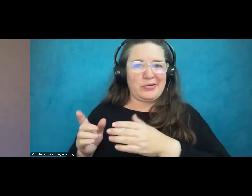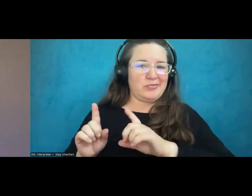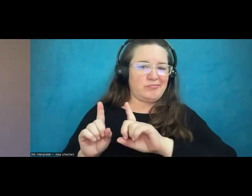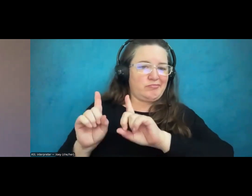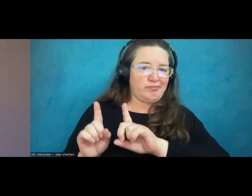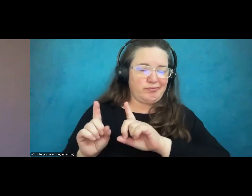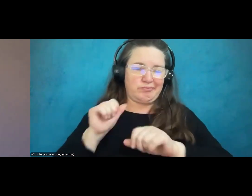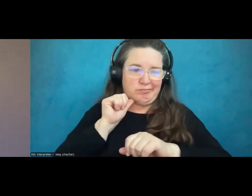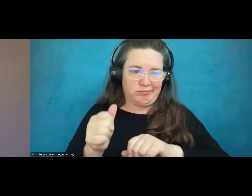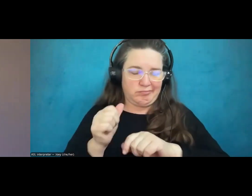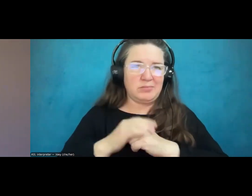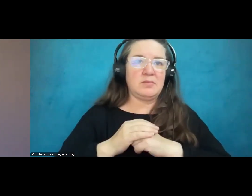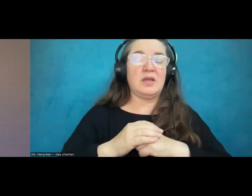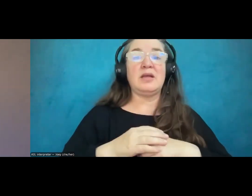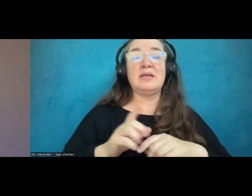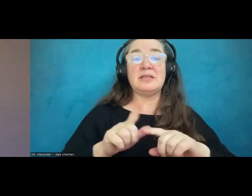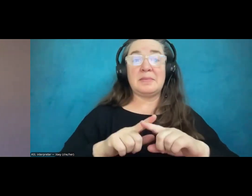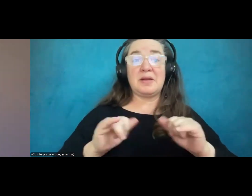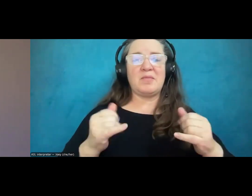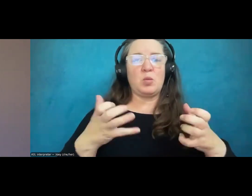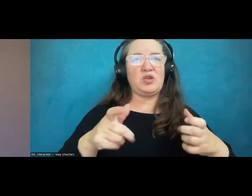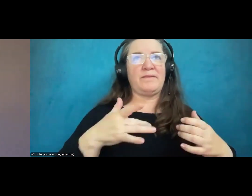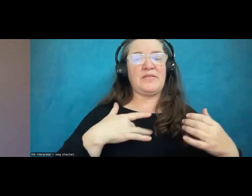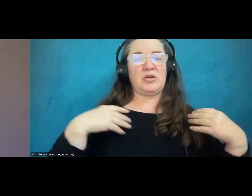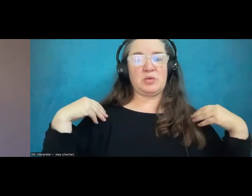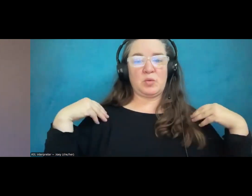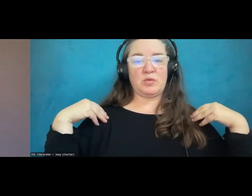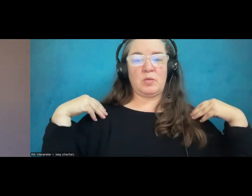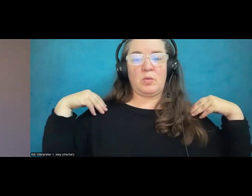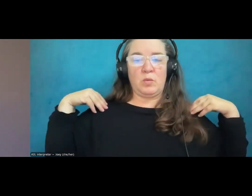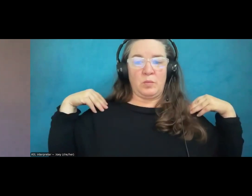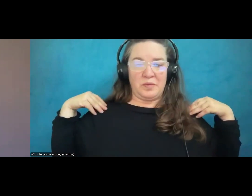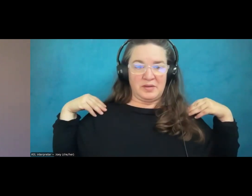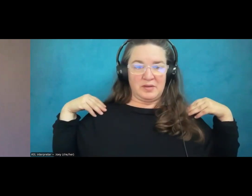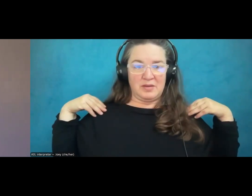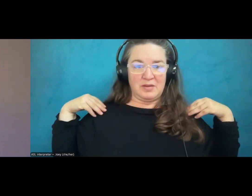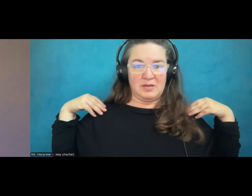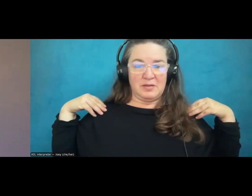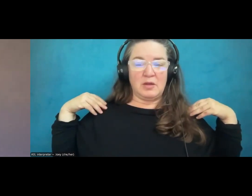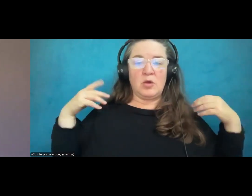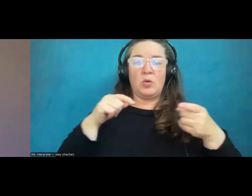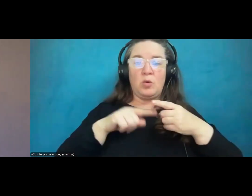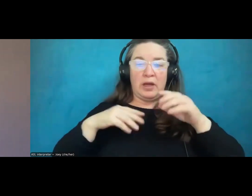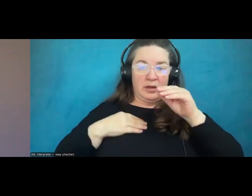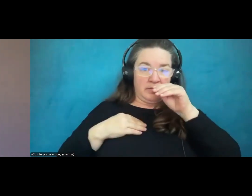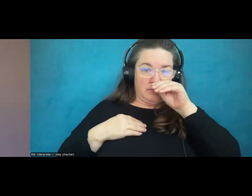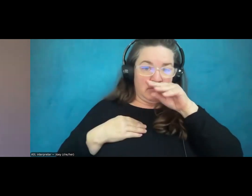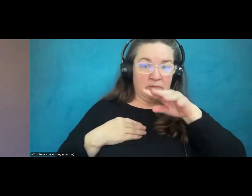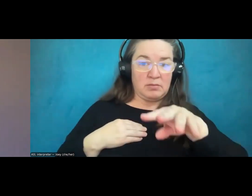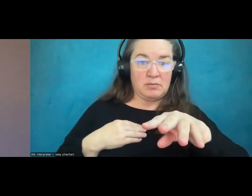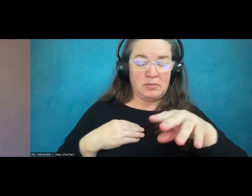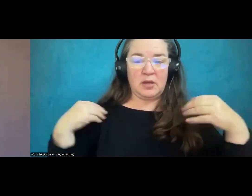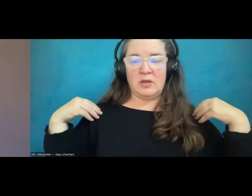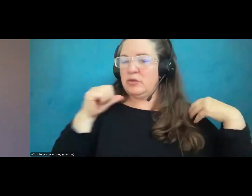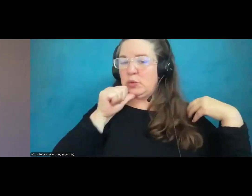open. That when you breathe out, the belly comes in, but the chest does not collapse. And really